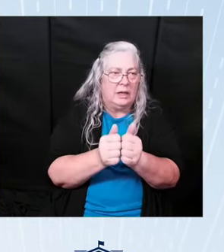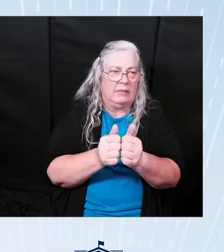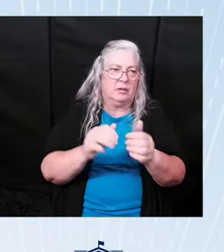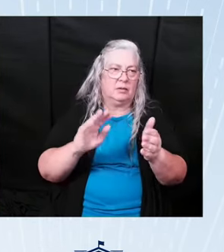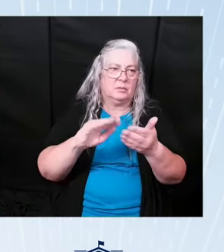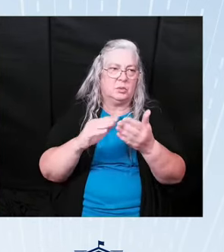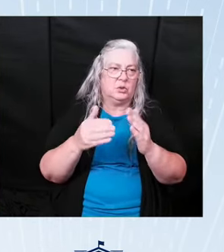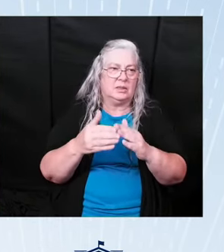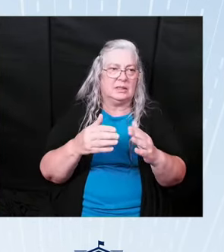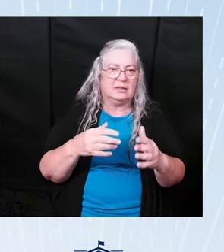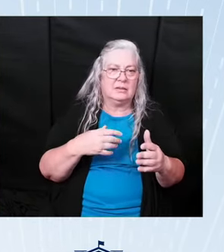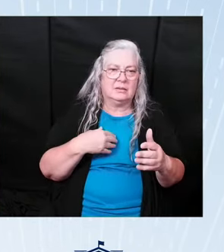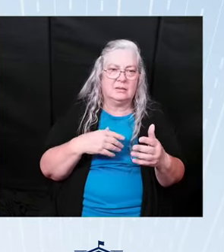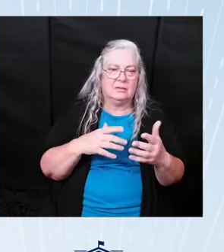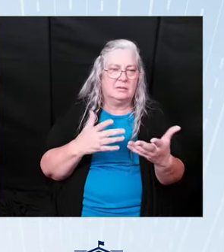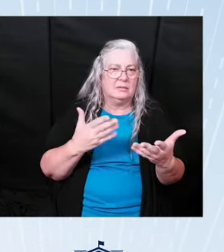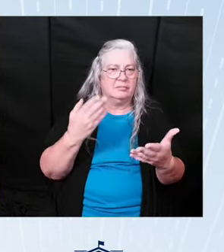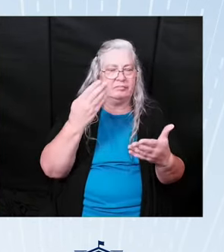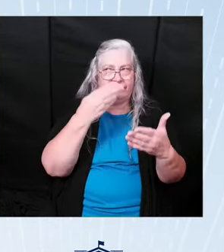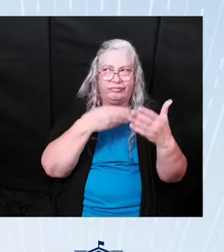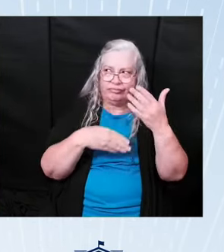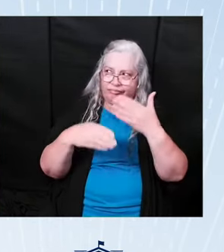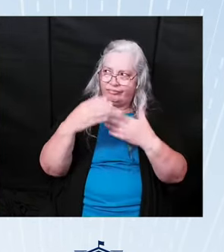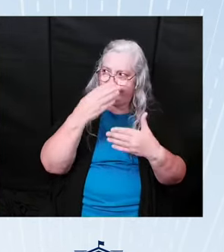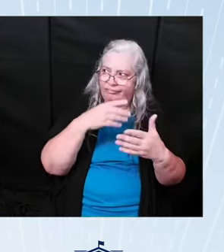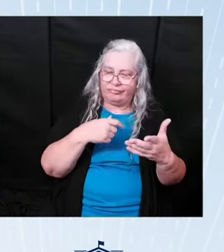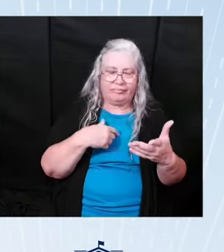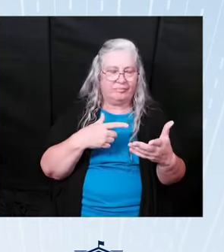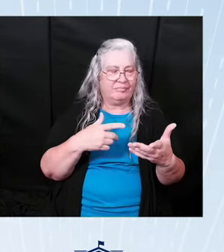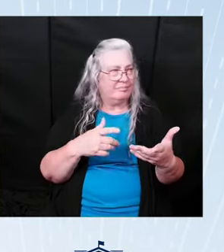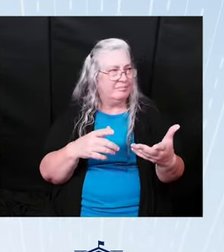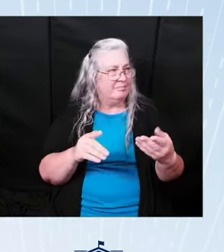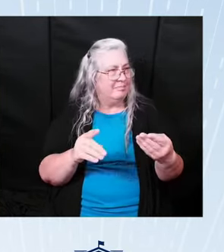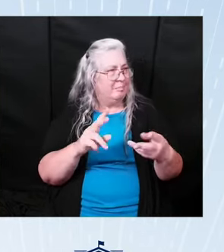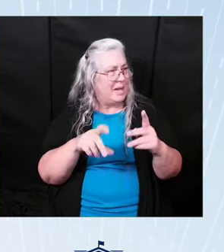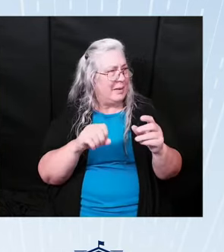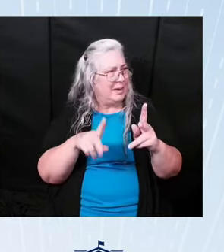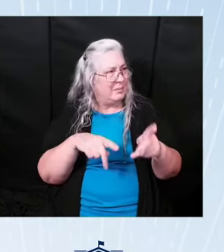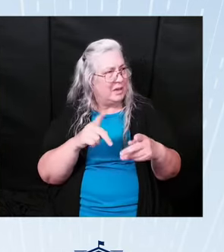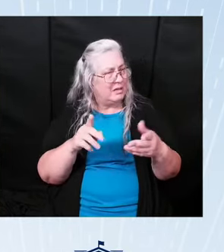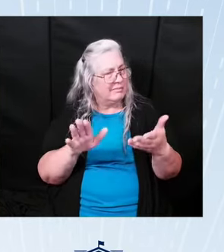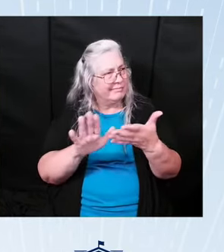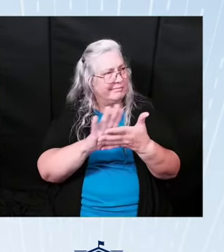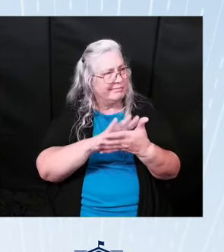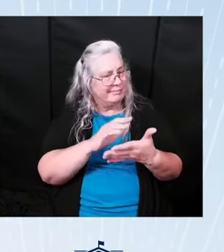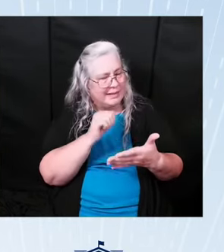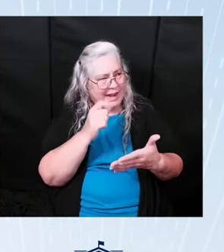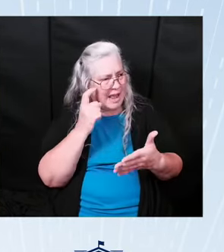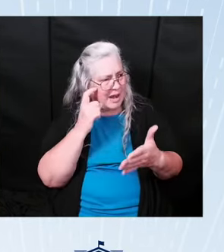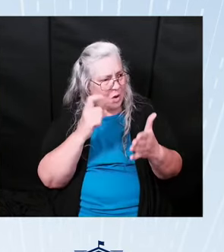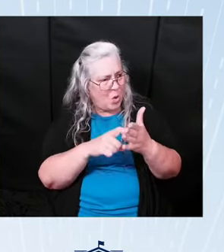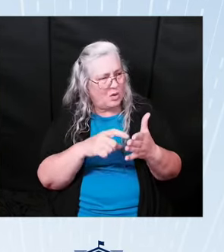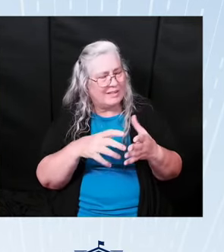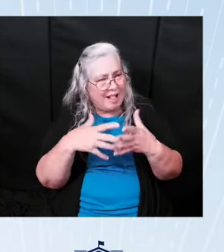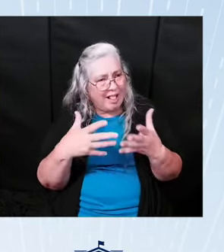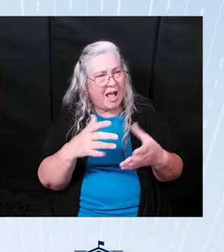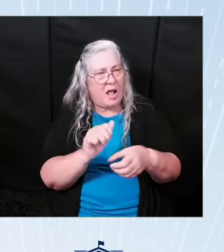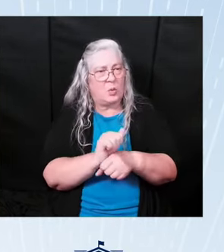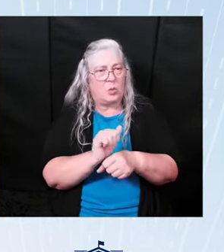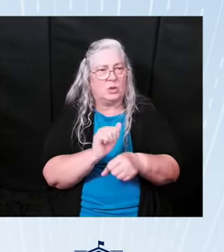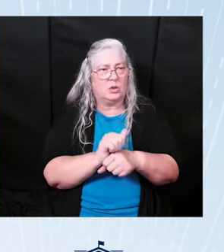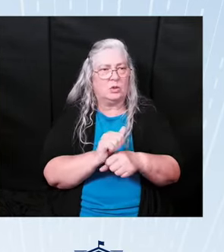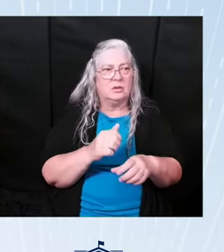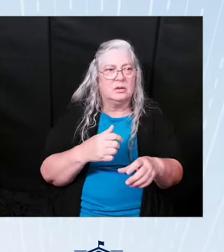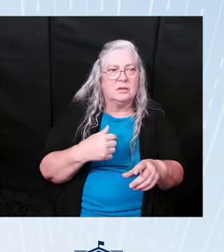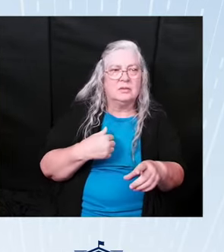that. Somebody, I hope, wrote that down because I want it in my next speech. Okay, Ms. Aho. So where I think